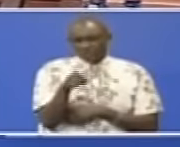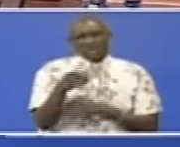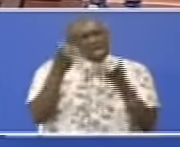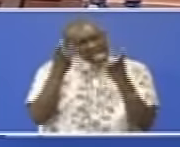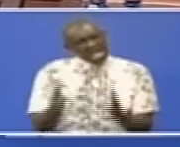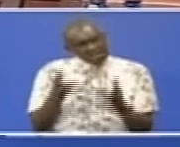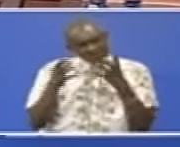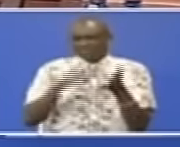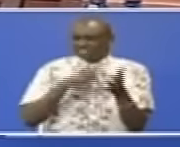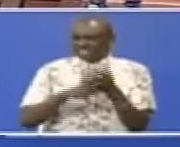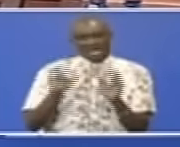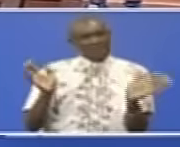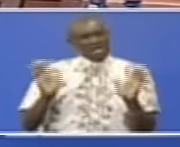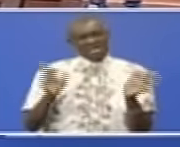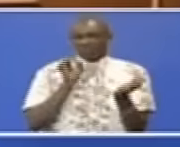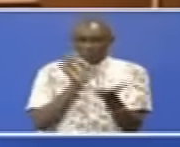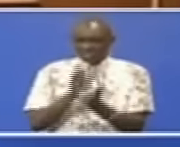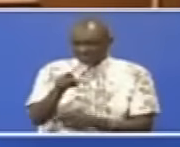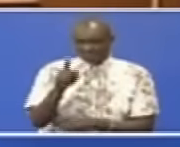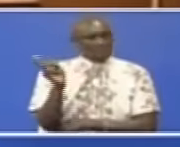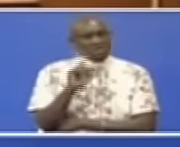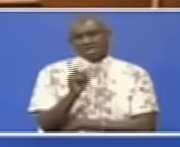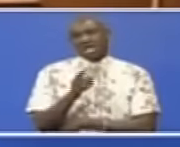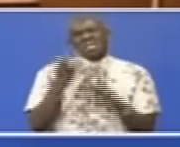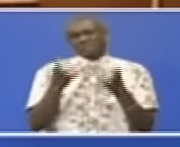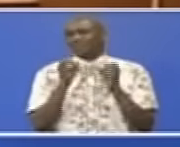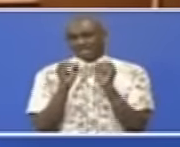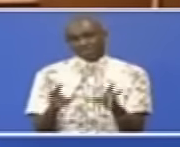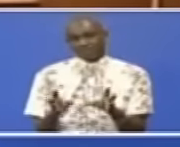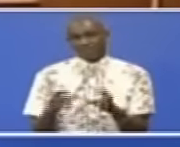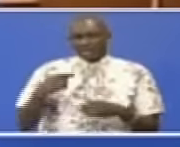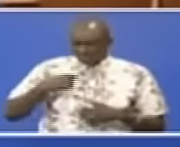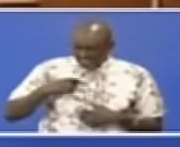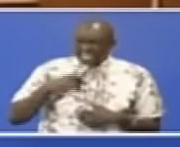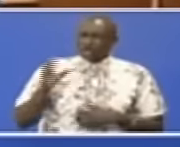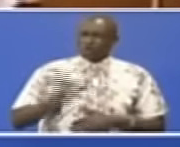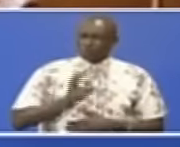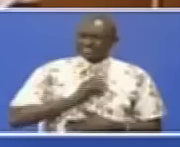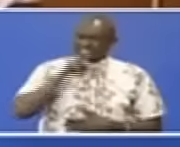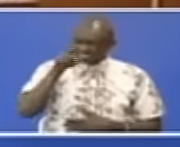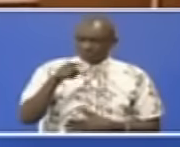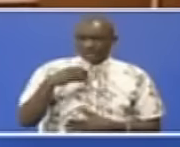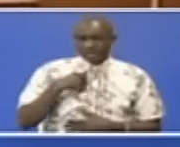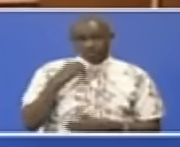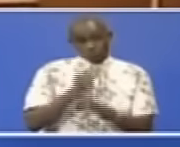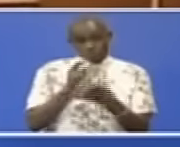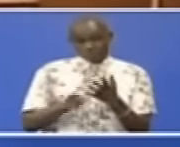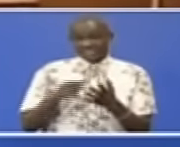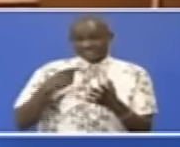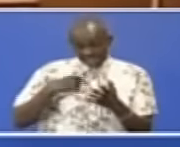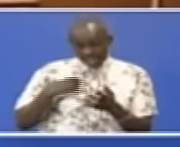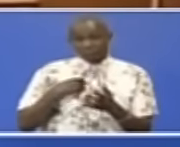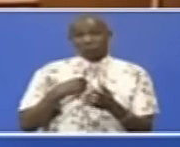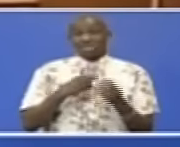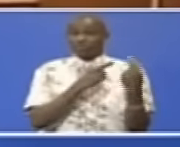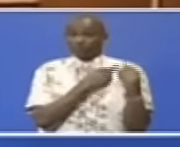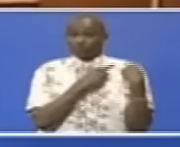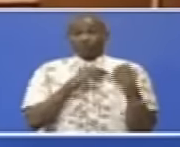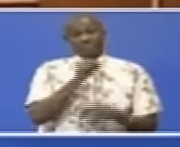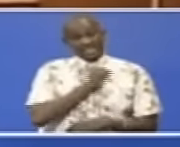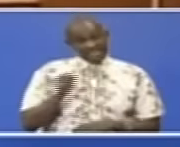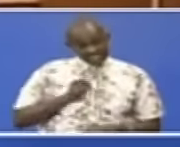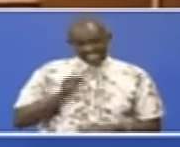violation necessitating removal of Wa Iria. Mr. Speaker, I think this committee has usurped the role of the Senate. It has